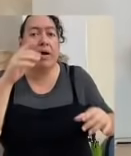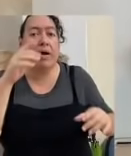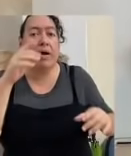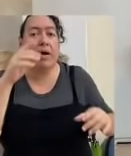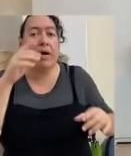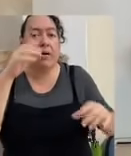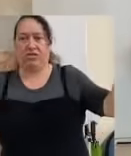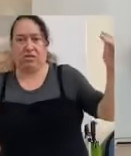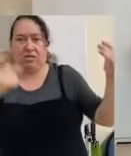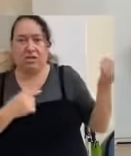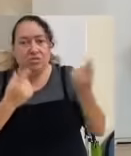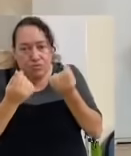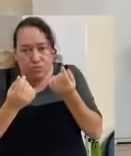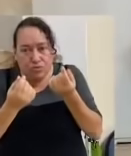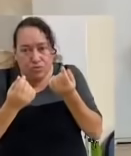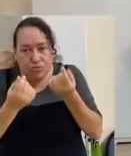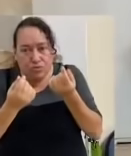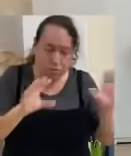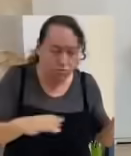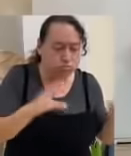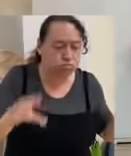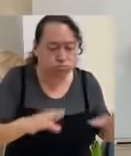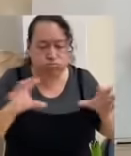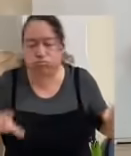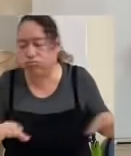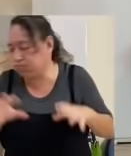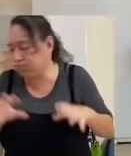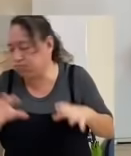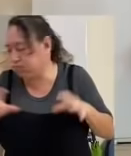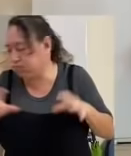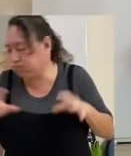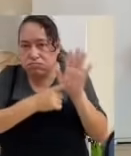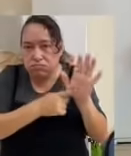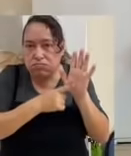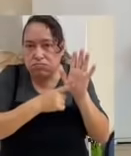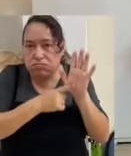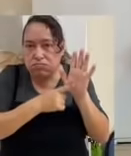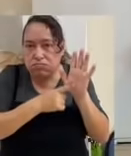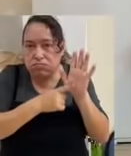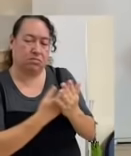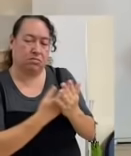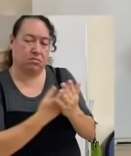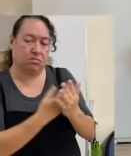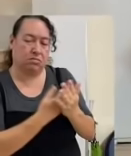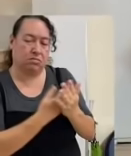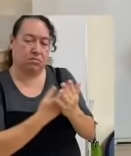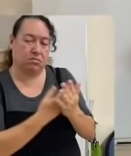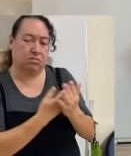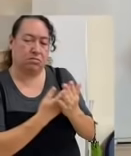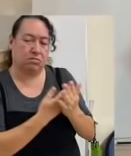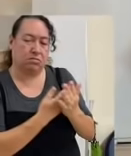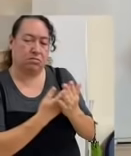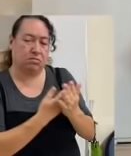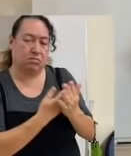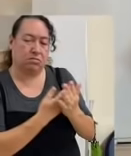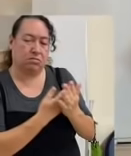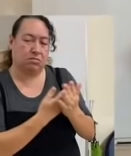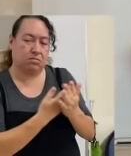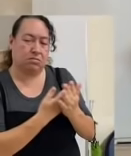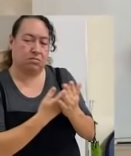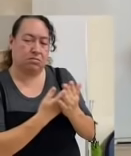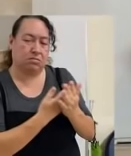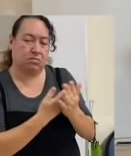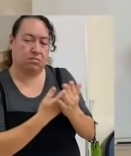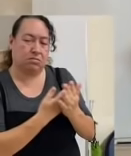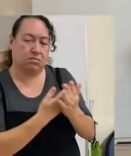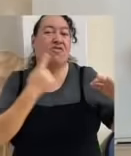You do something that will prove, that test yourself somehow in front of the kingdom of God to